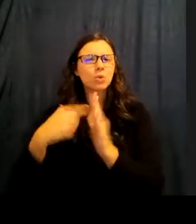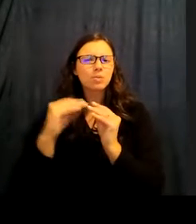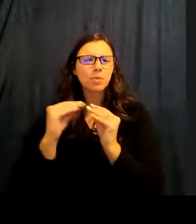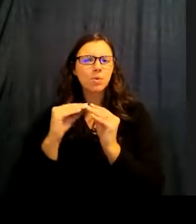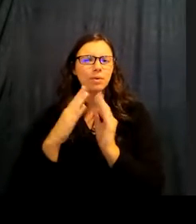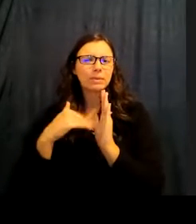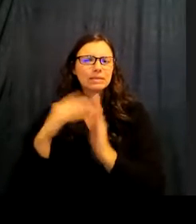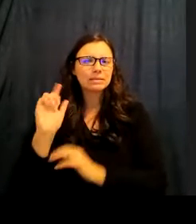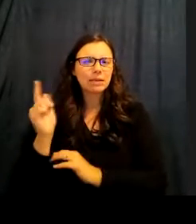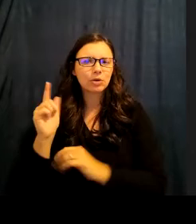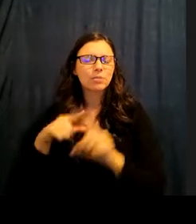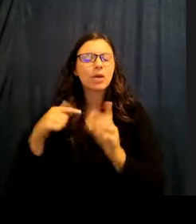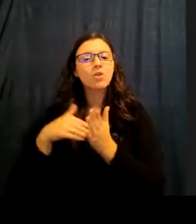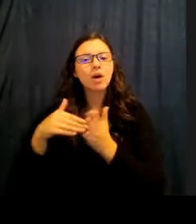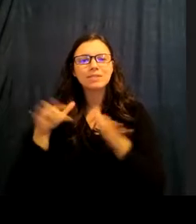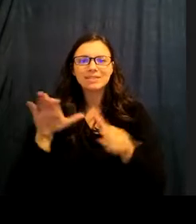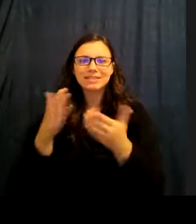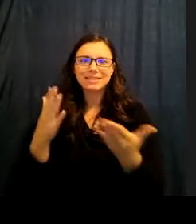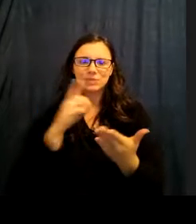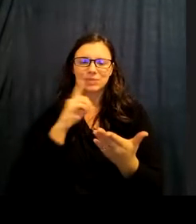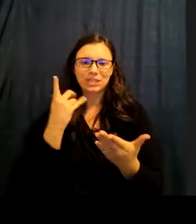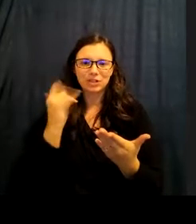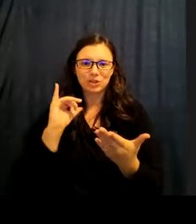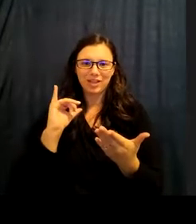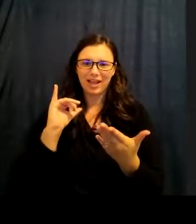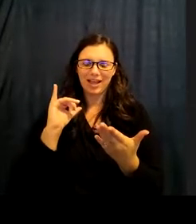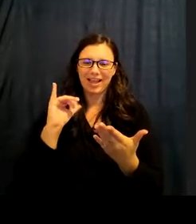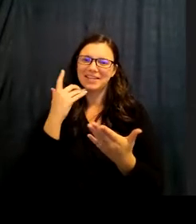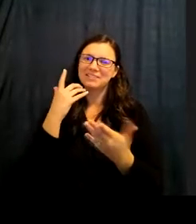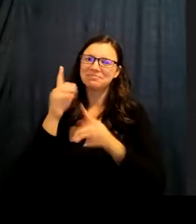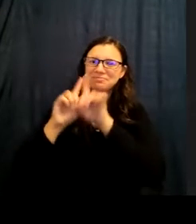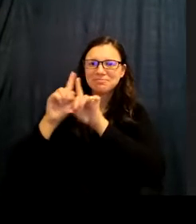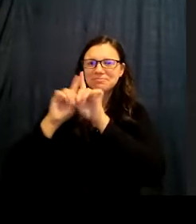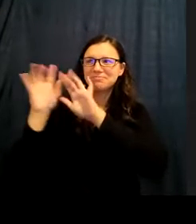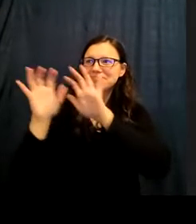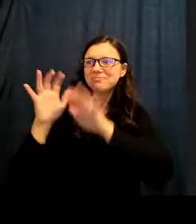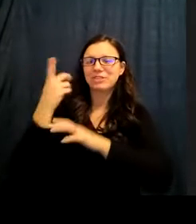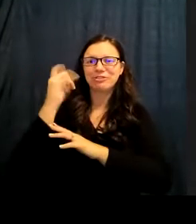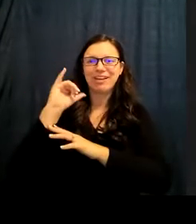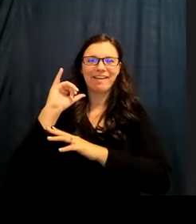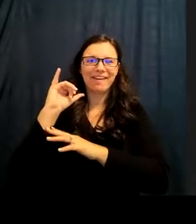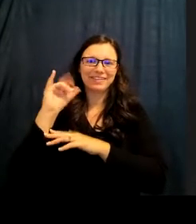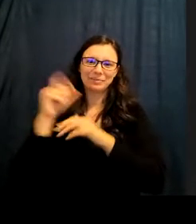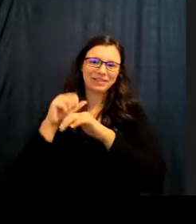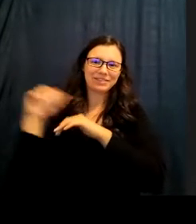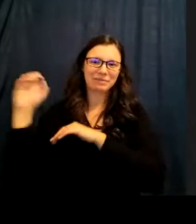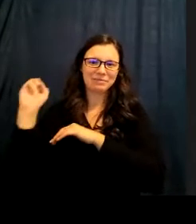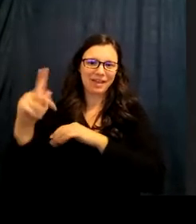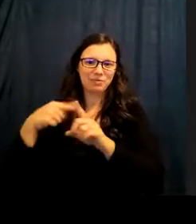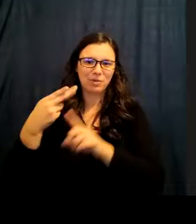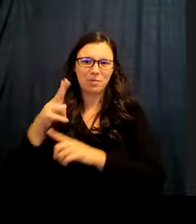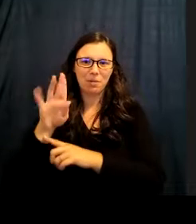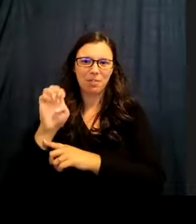later. She often does these things that really look pretty cosmic to me, like something that might have gotten sent back from the Hubble telescope.